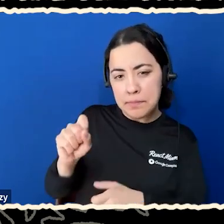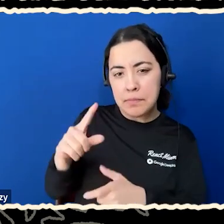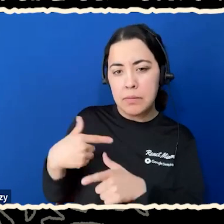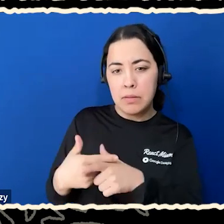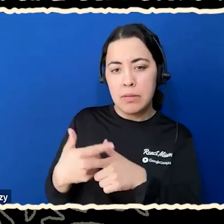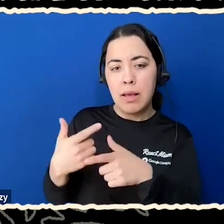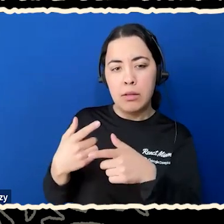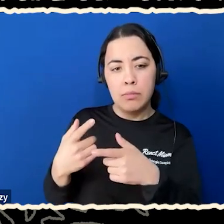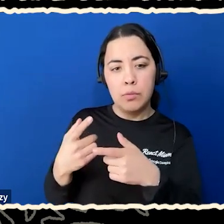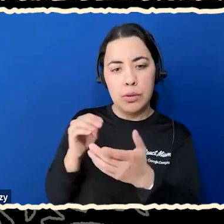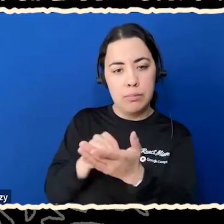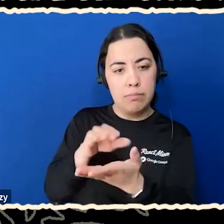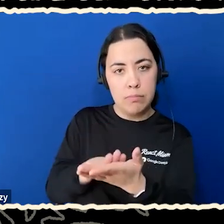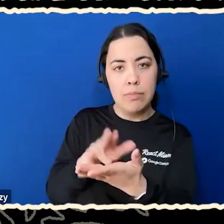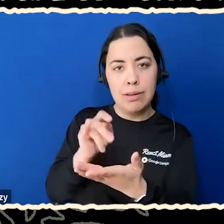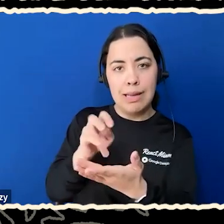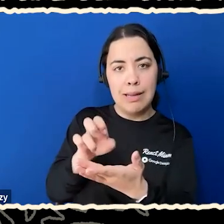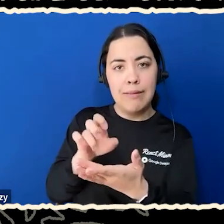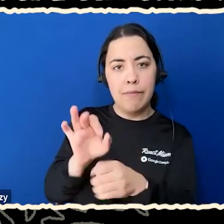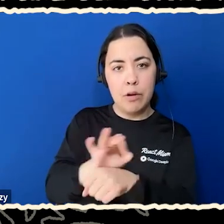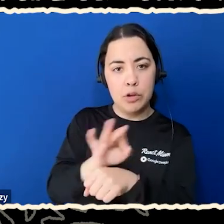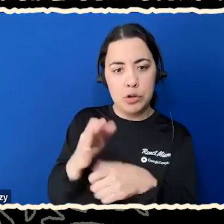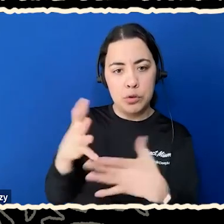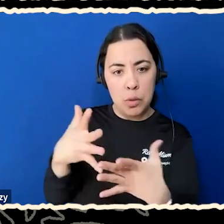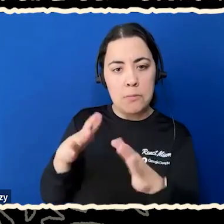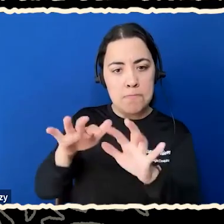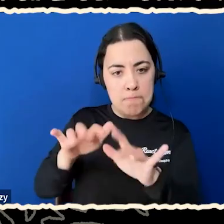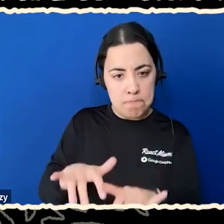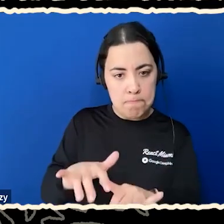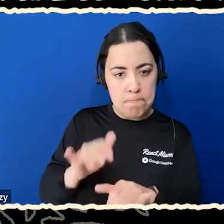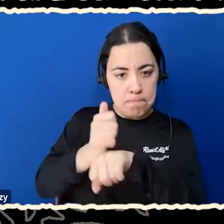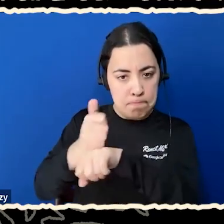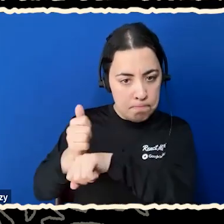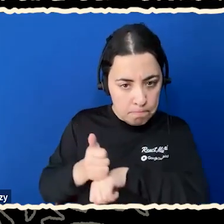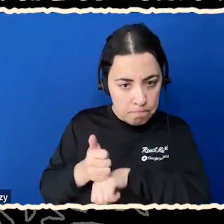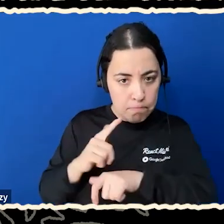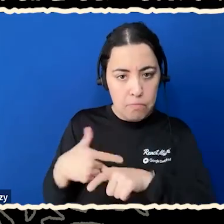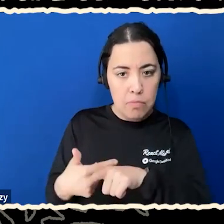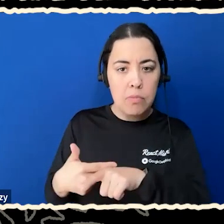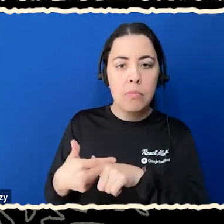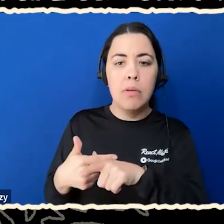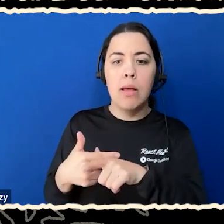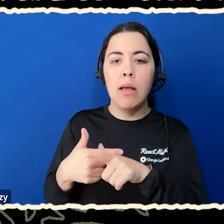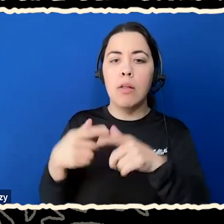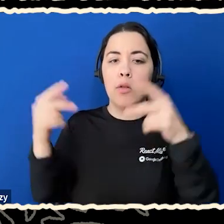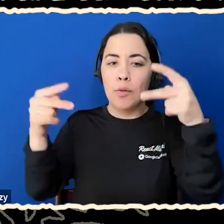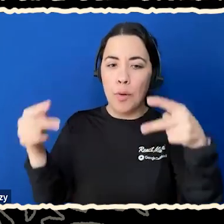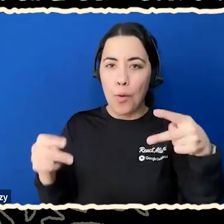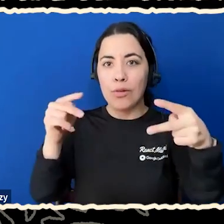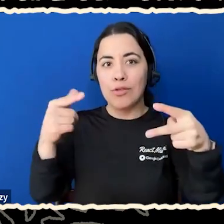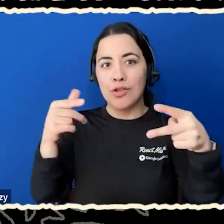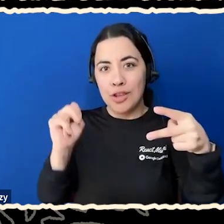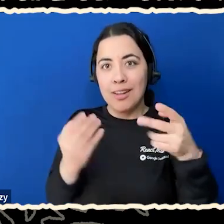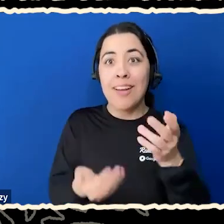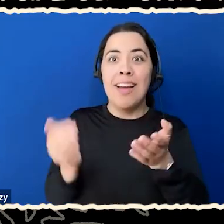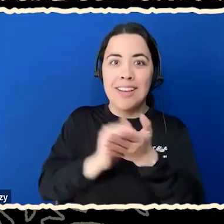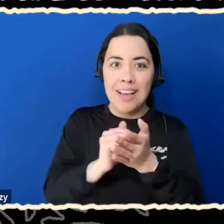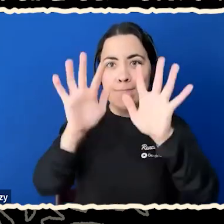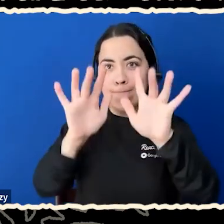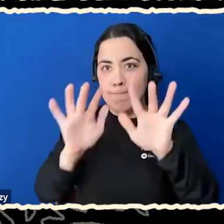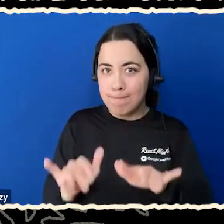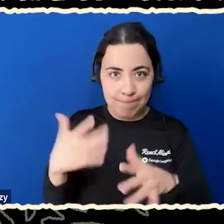React Native. Then run the code gen again. We know this step very well. And in the end,